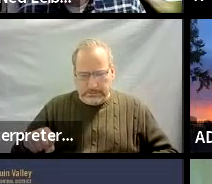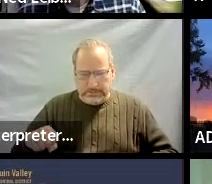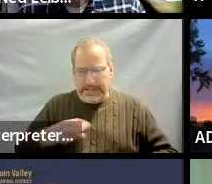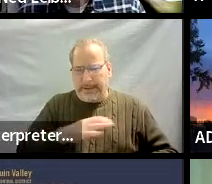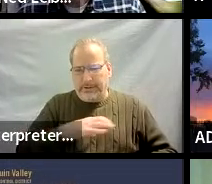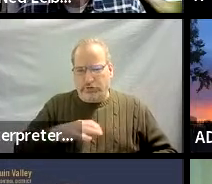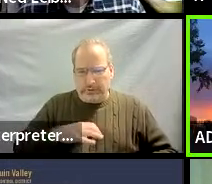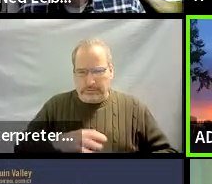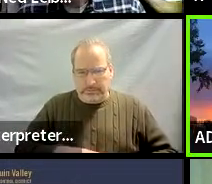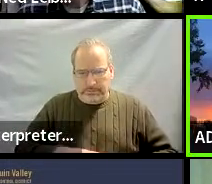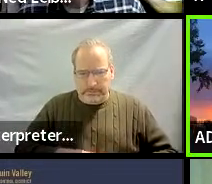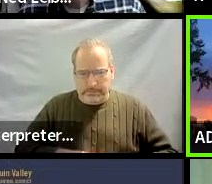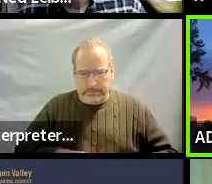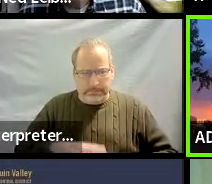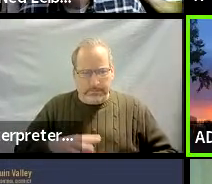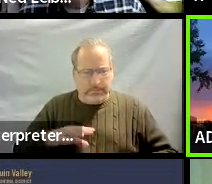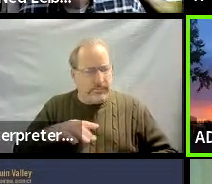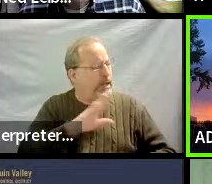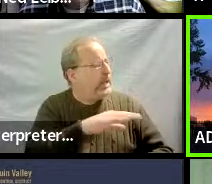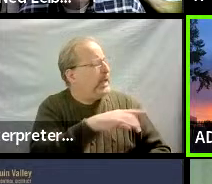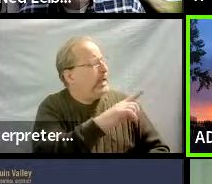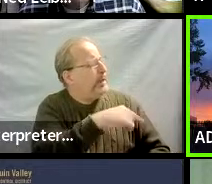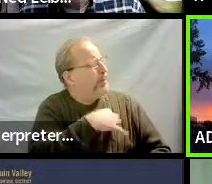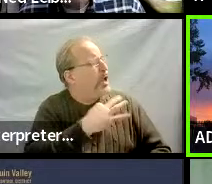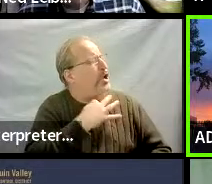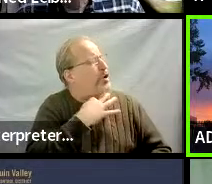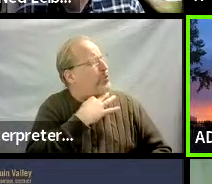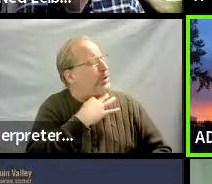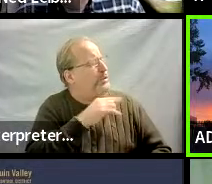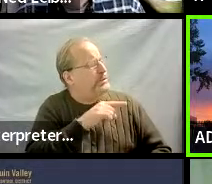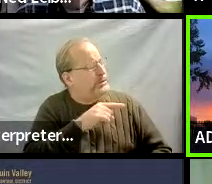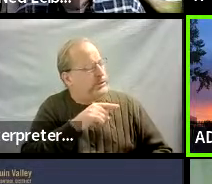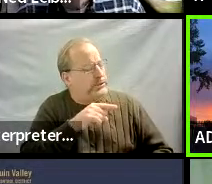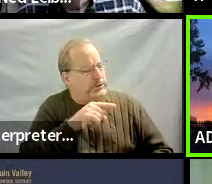at the moment. Are those, I'm curious, are those two